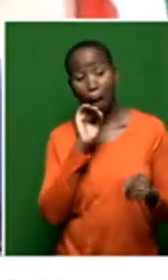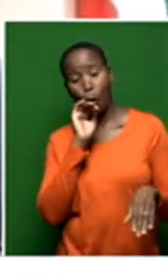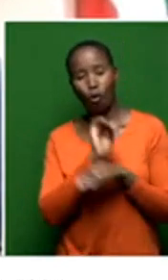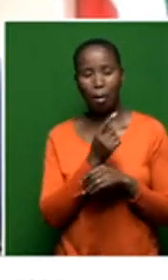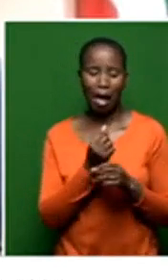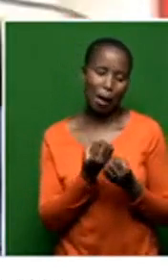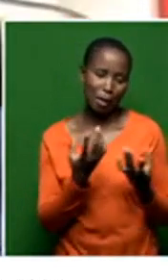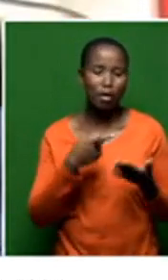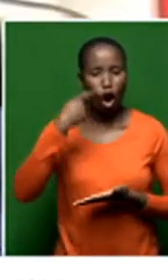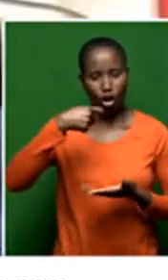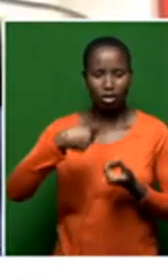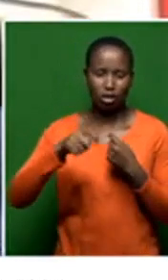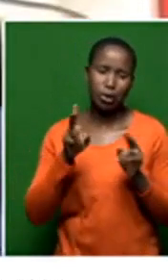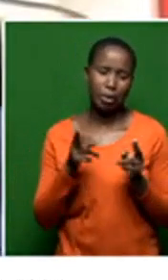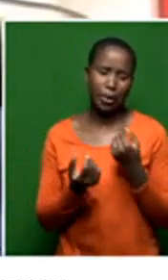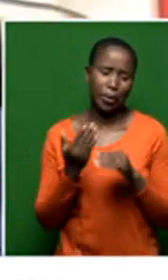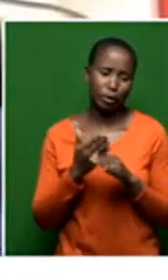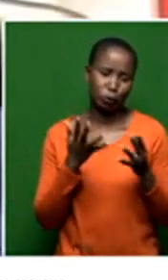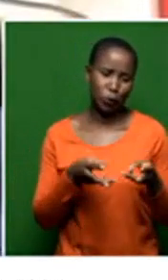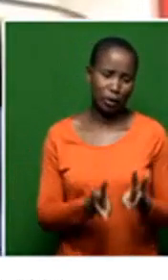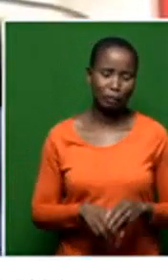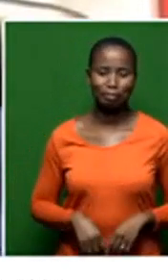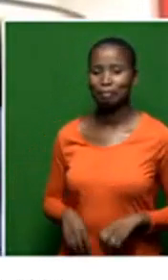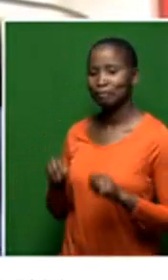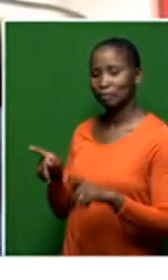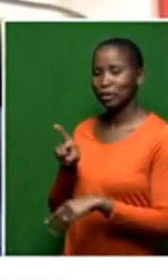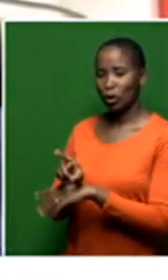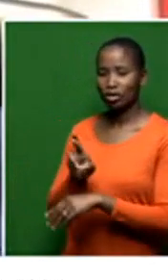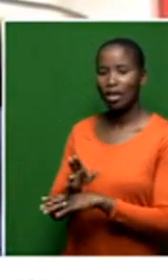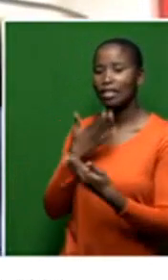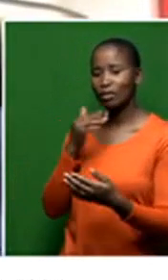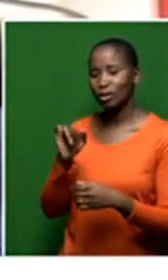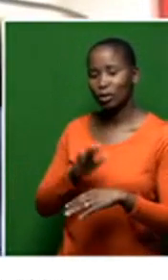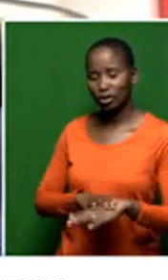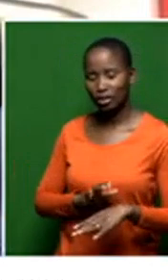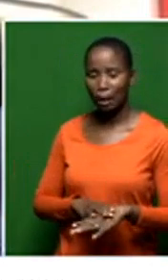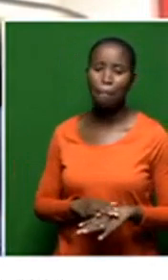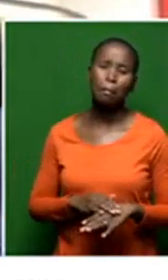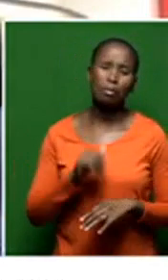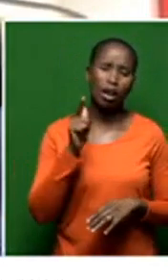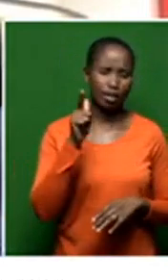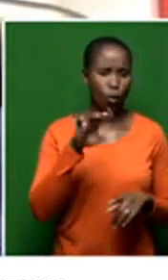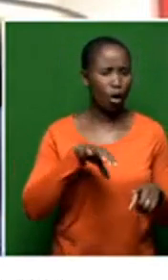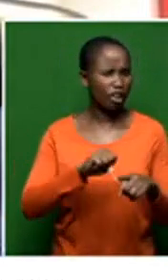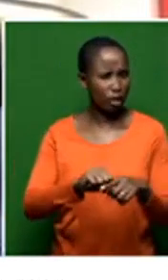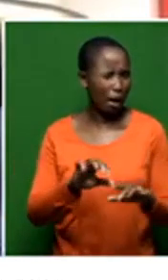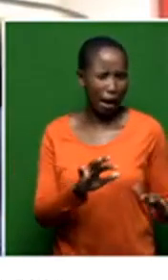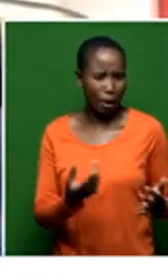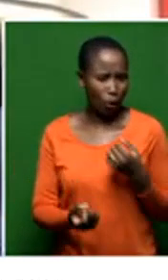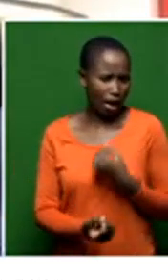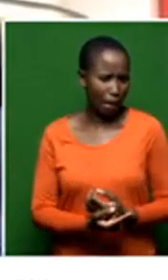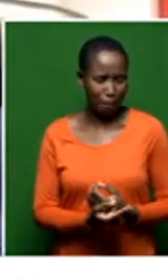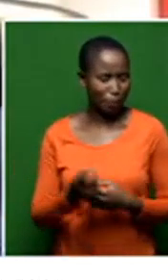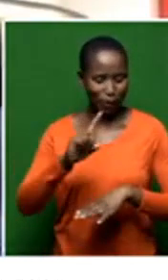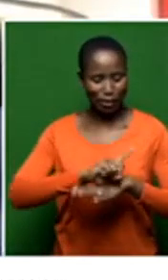work. Dr. Modimoeng, thanks so much for your time, and no doubt we'll catch up with you to see how everything panned out today and how